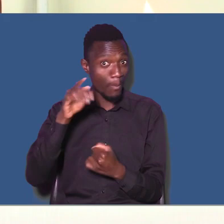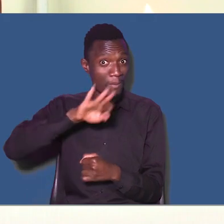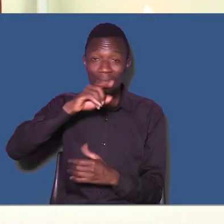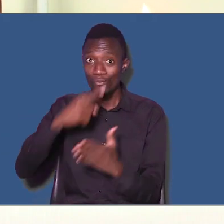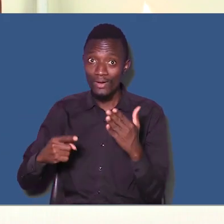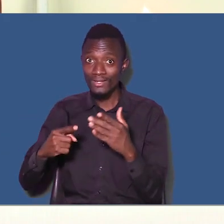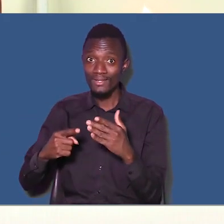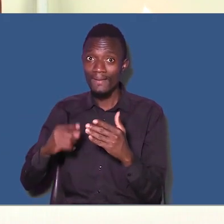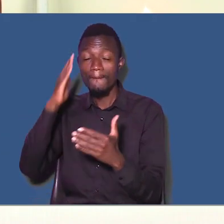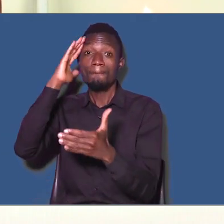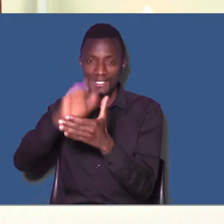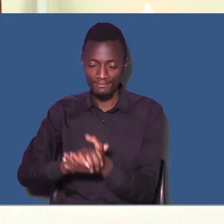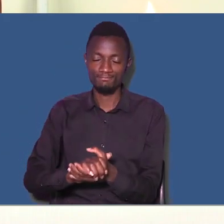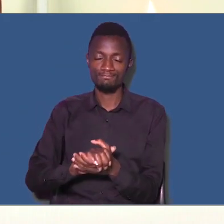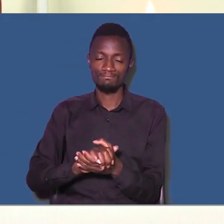you believe?